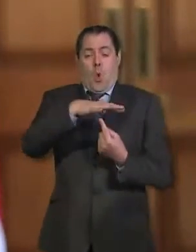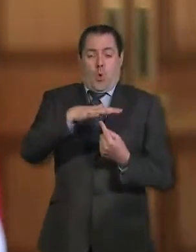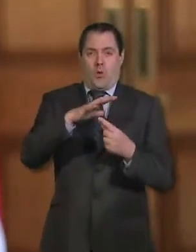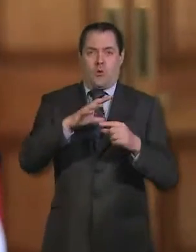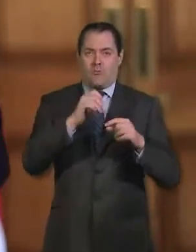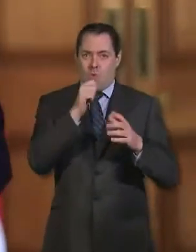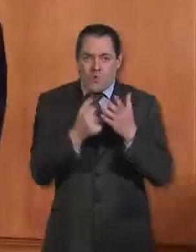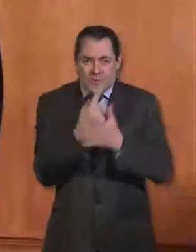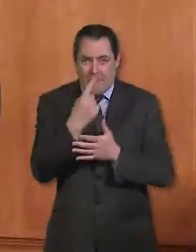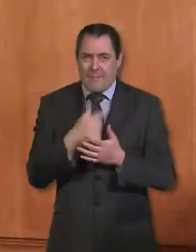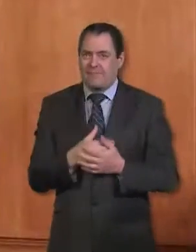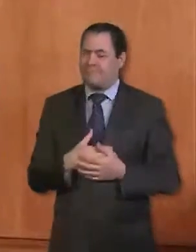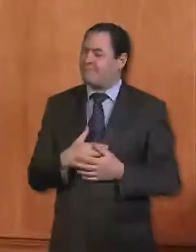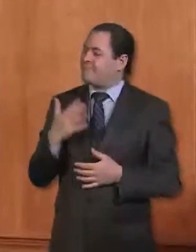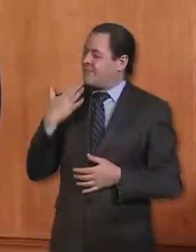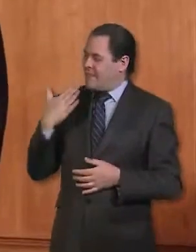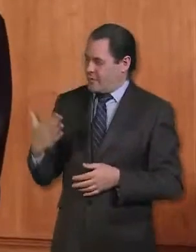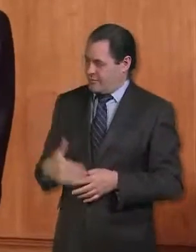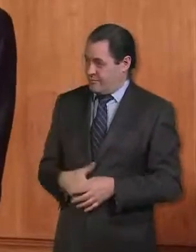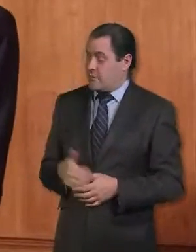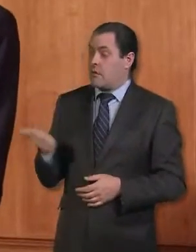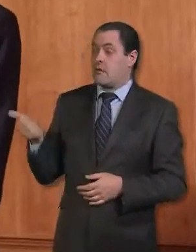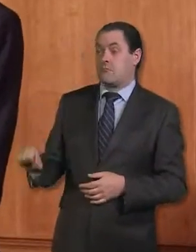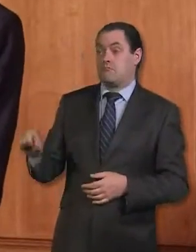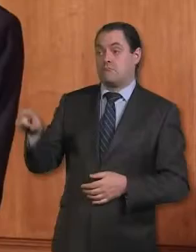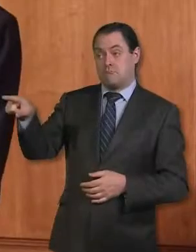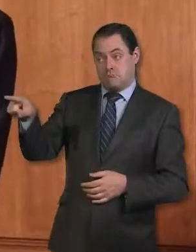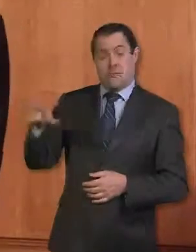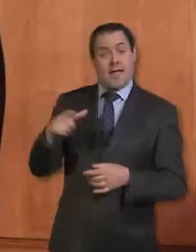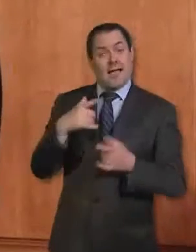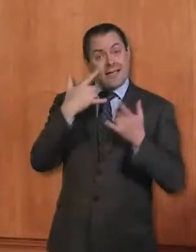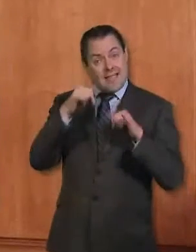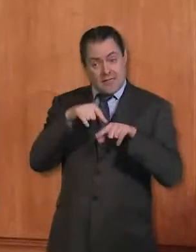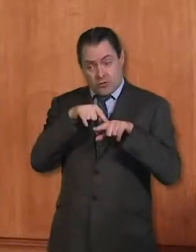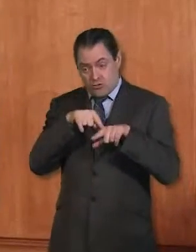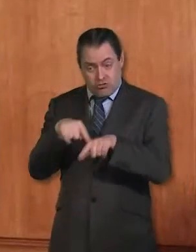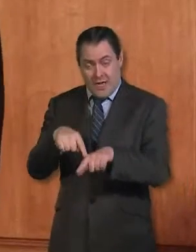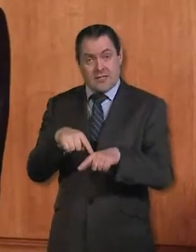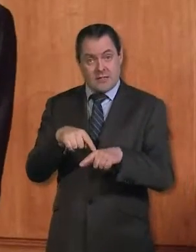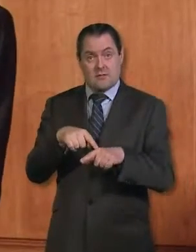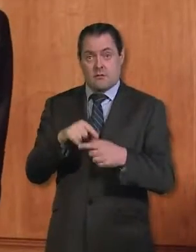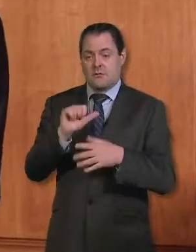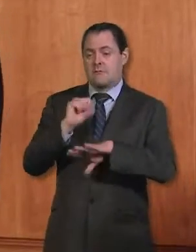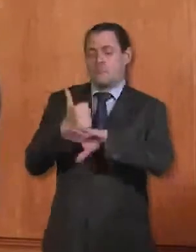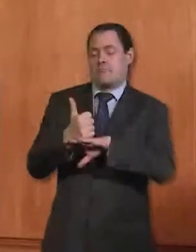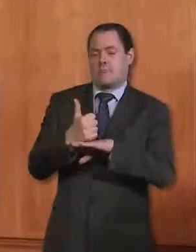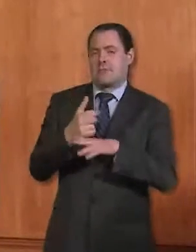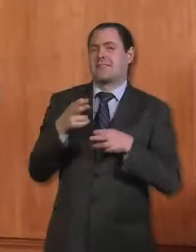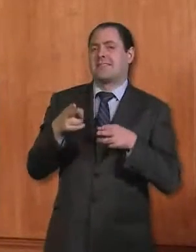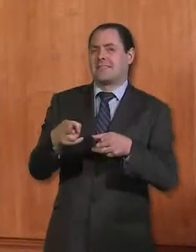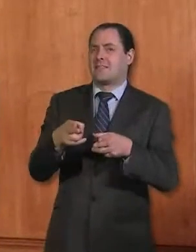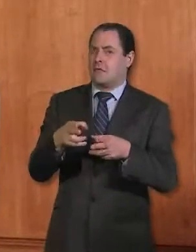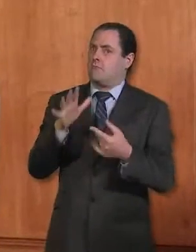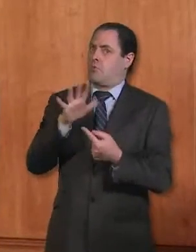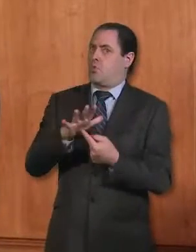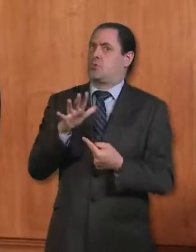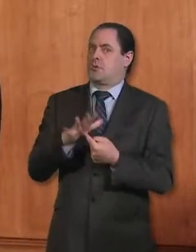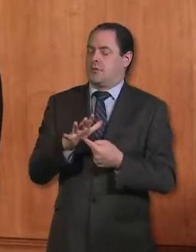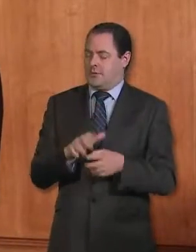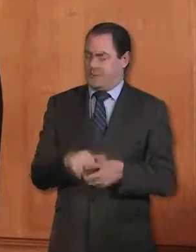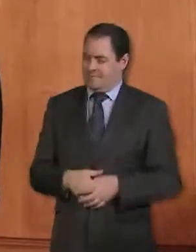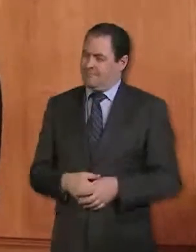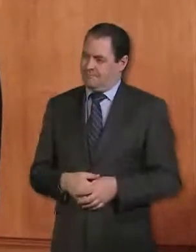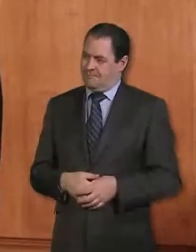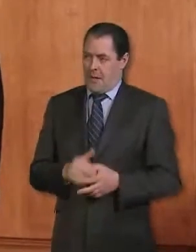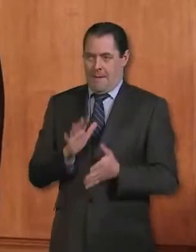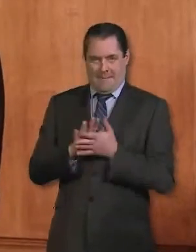State. Yes, so the Test and Trace programme is a very important contribution. It will allow us to control the virus in a